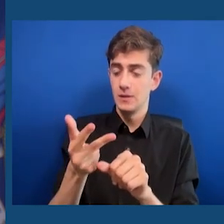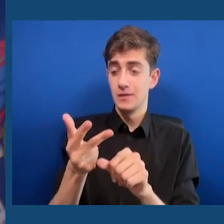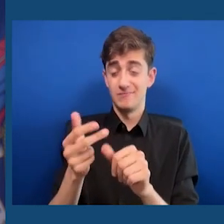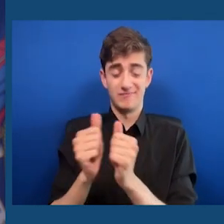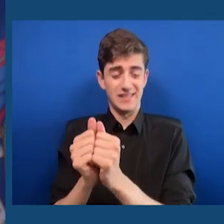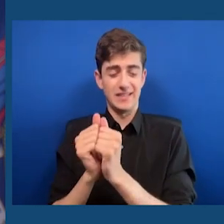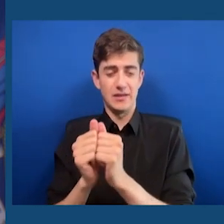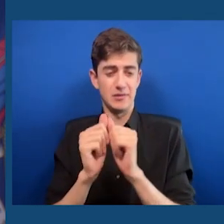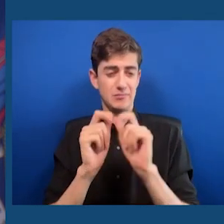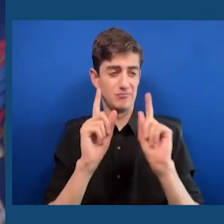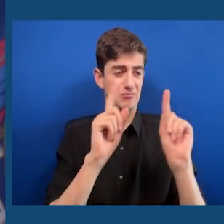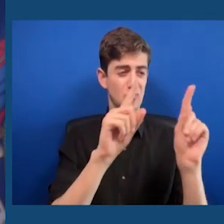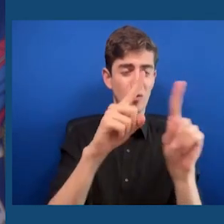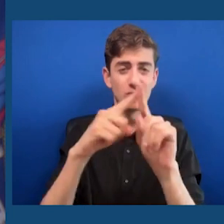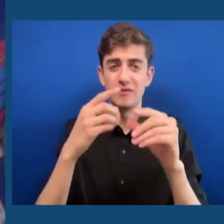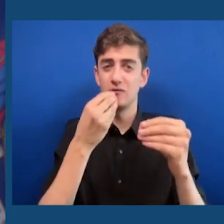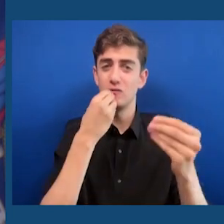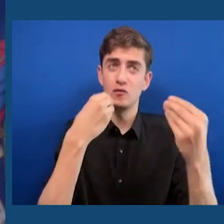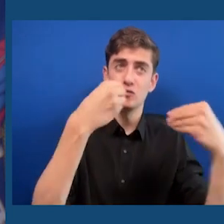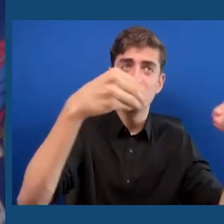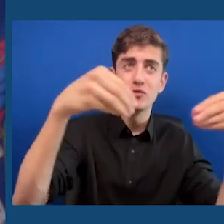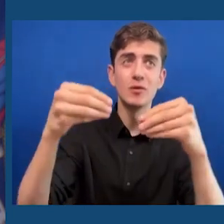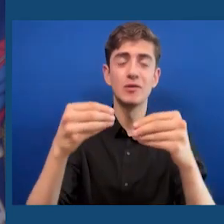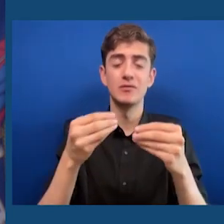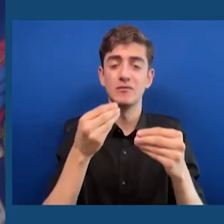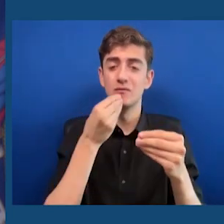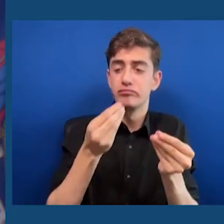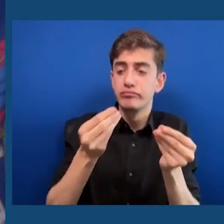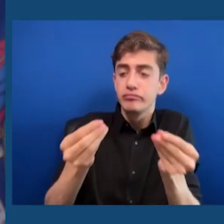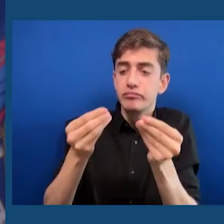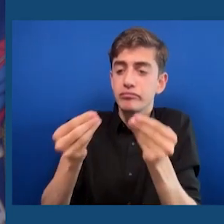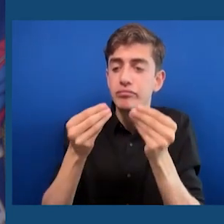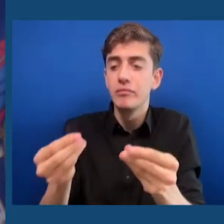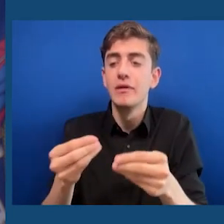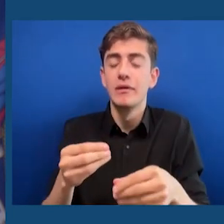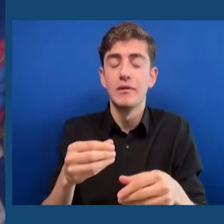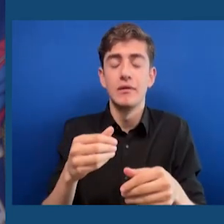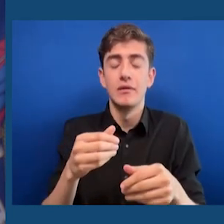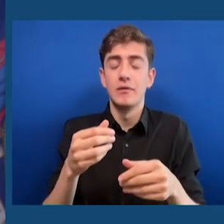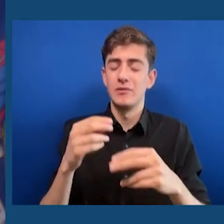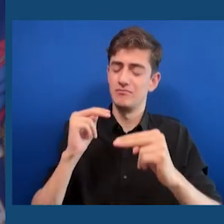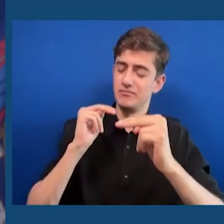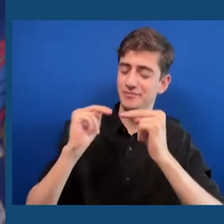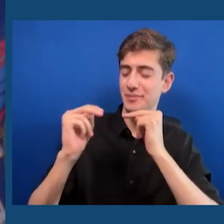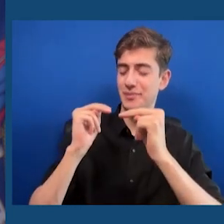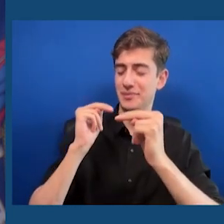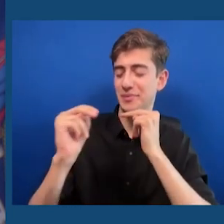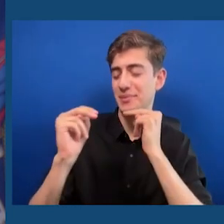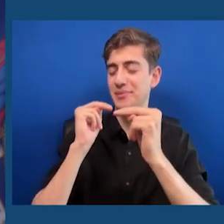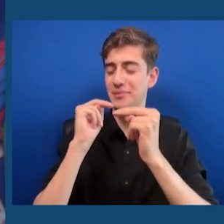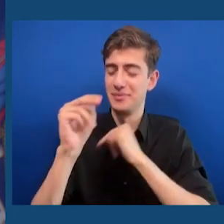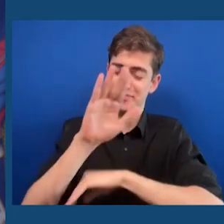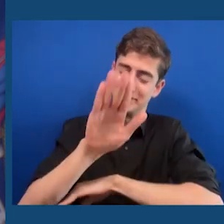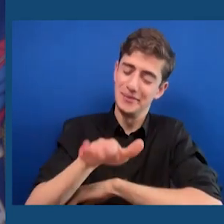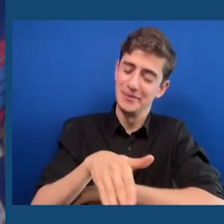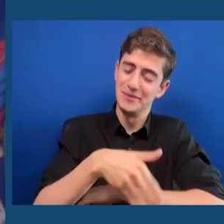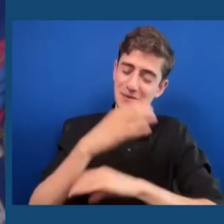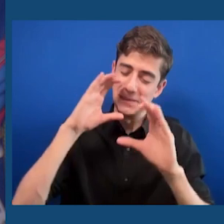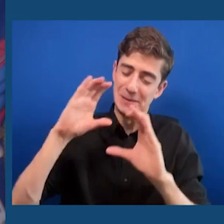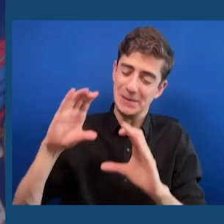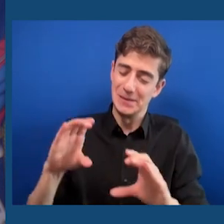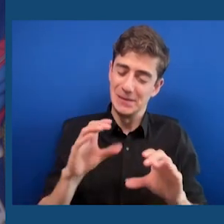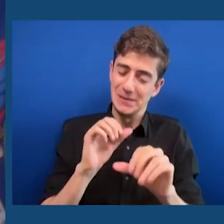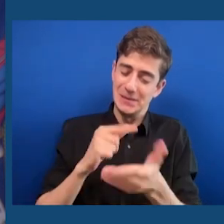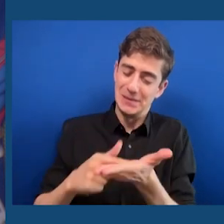stores to feed them and keep them happy as we went through morning, noon, and night negotiations. So I want to thank them for all they've done. Also,